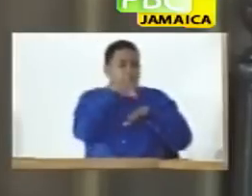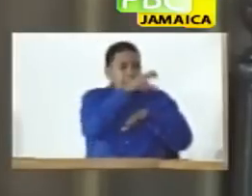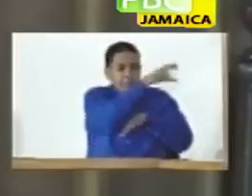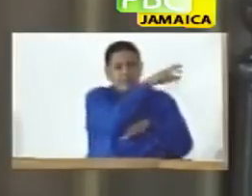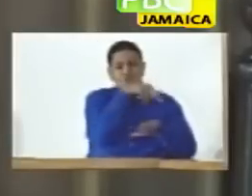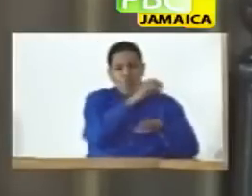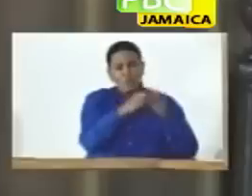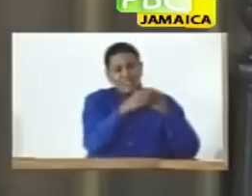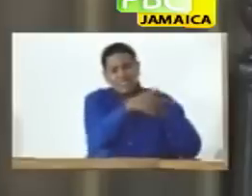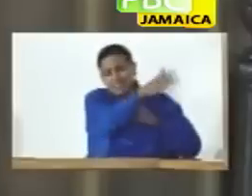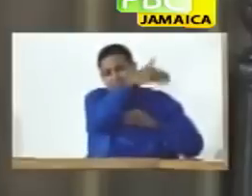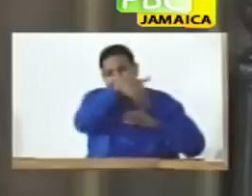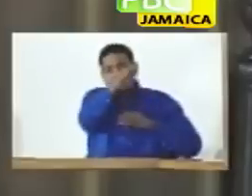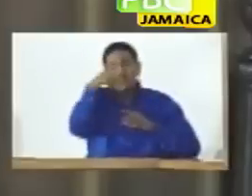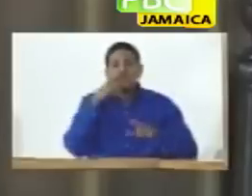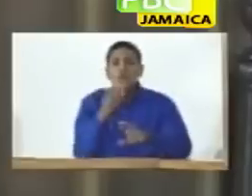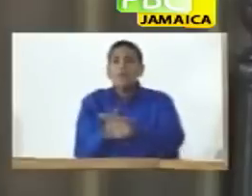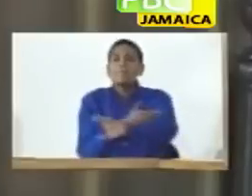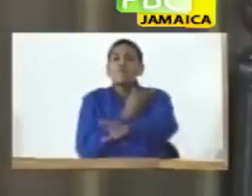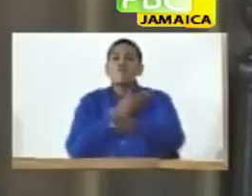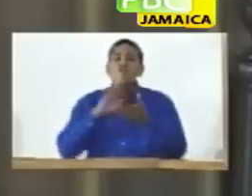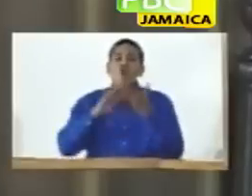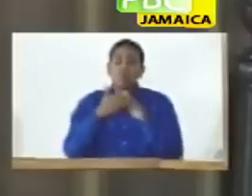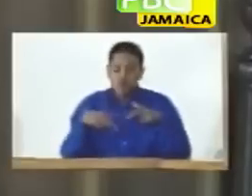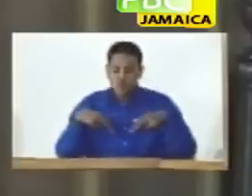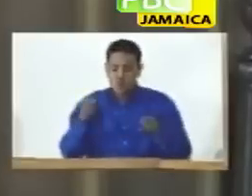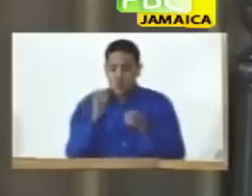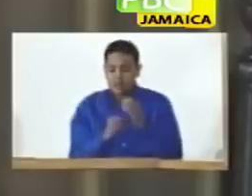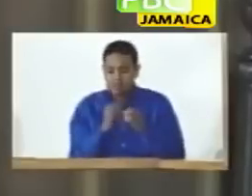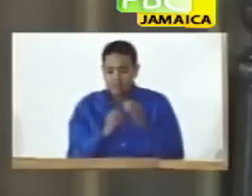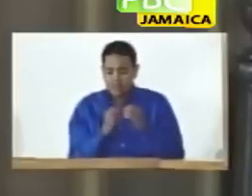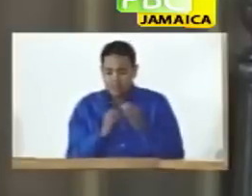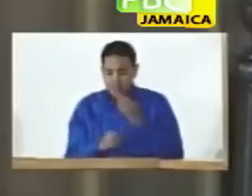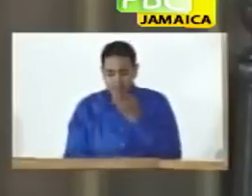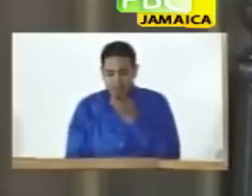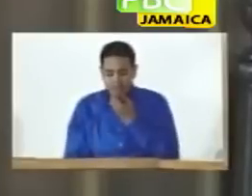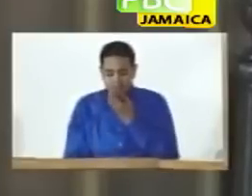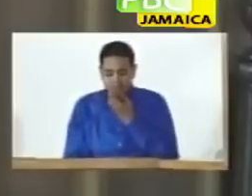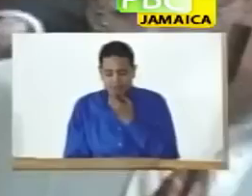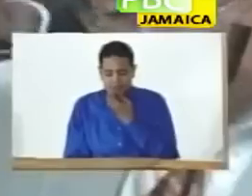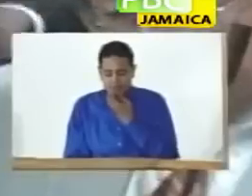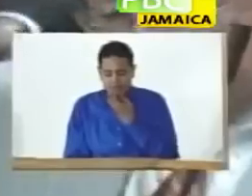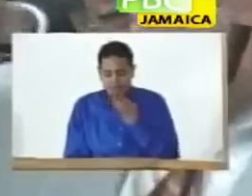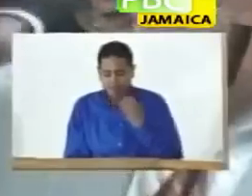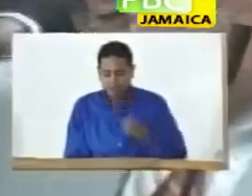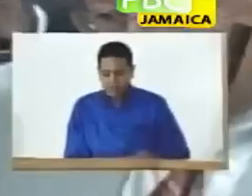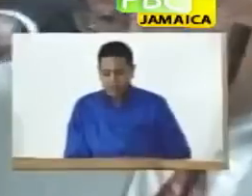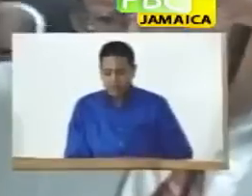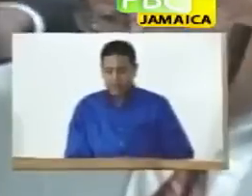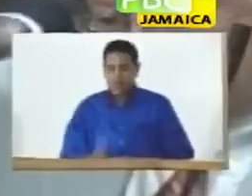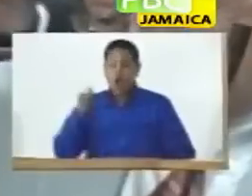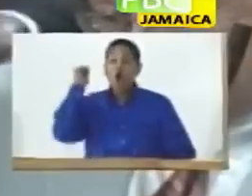the community road network across all parishes.